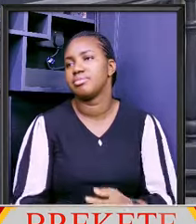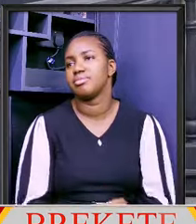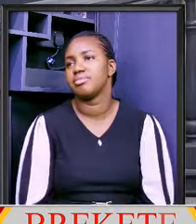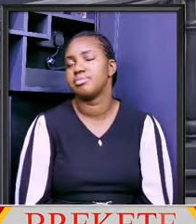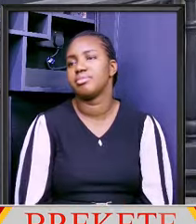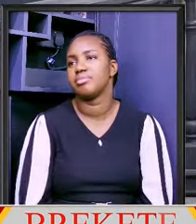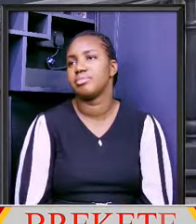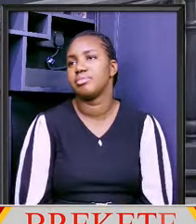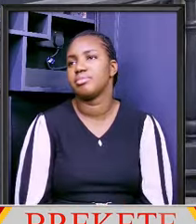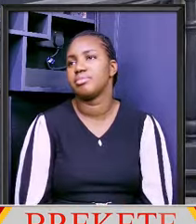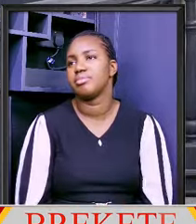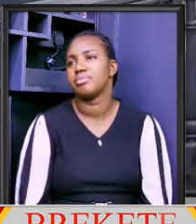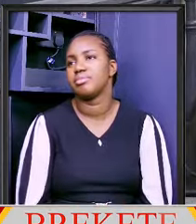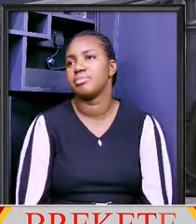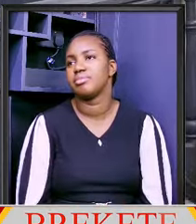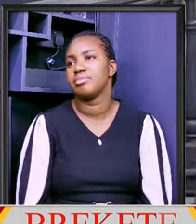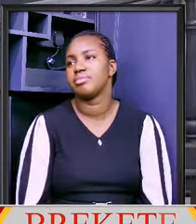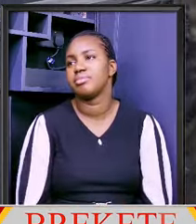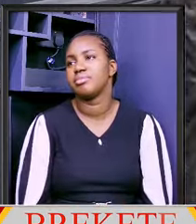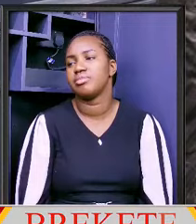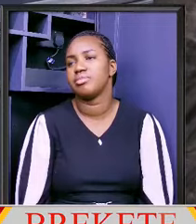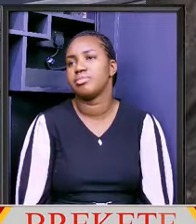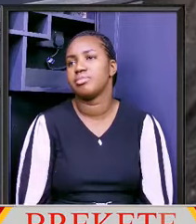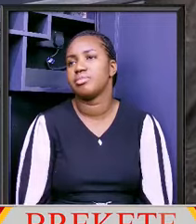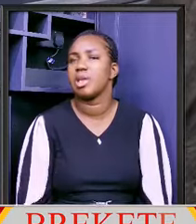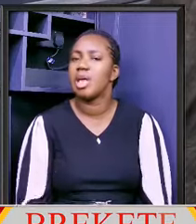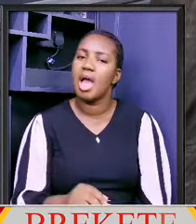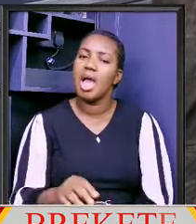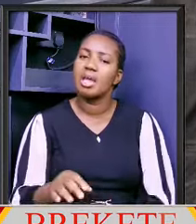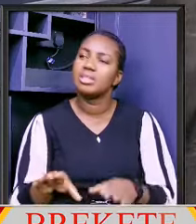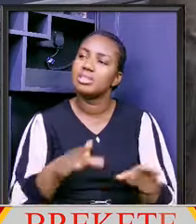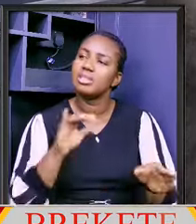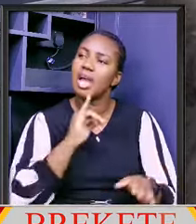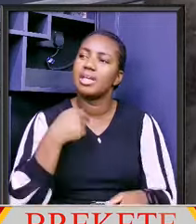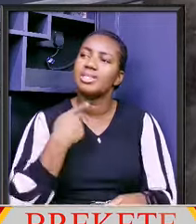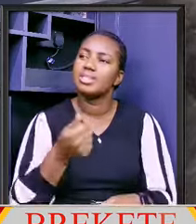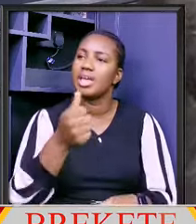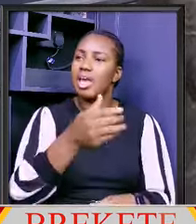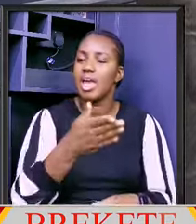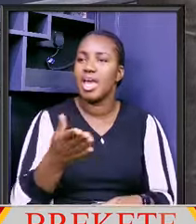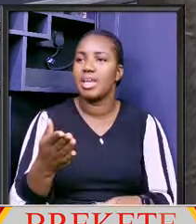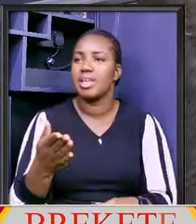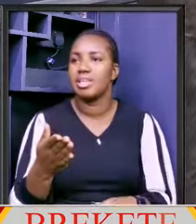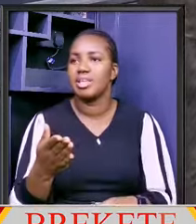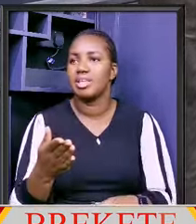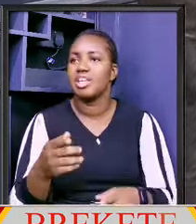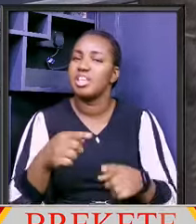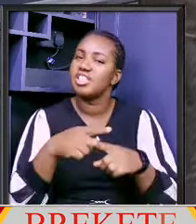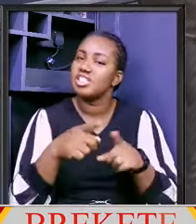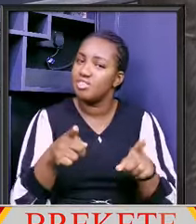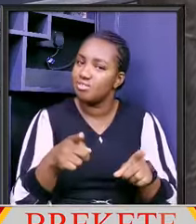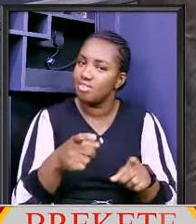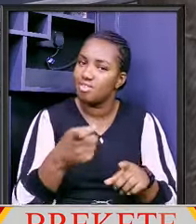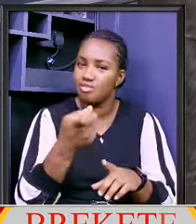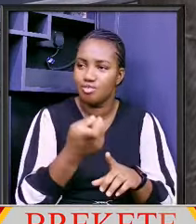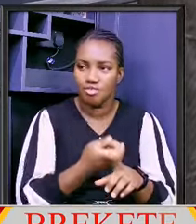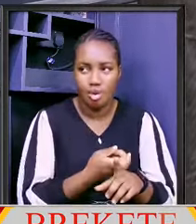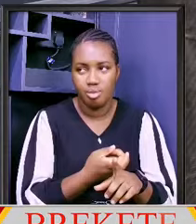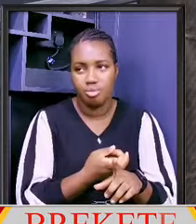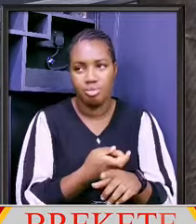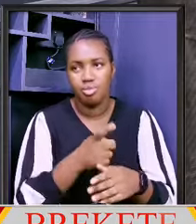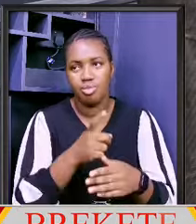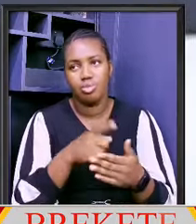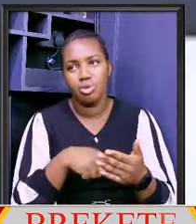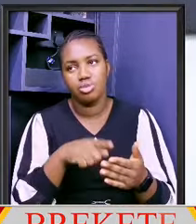It's 120 naira they are generating. Am I saying anything different from what? No. can you please calm down and let us understand each